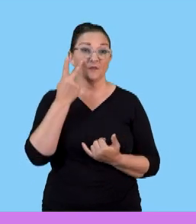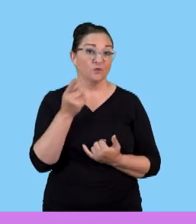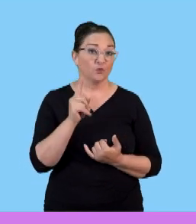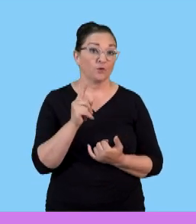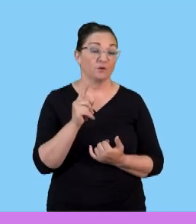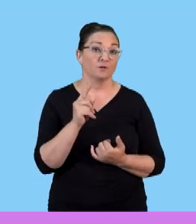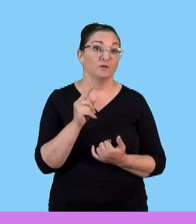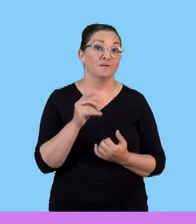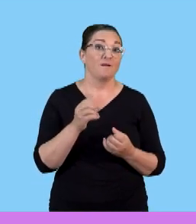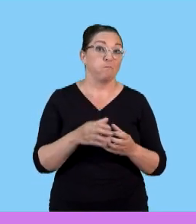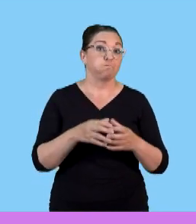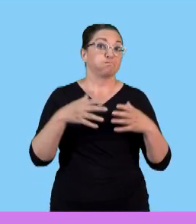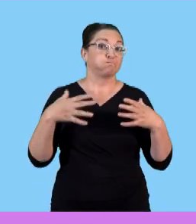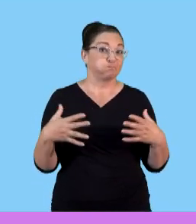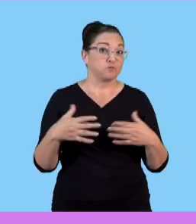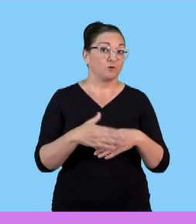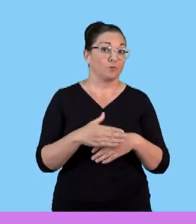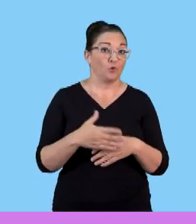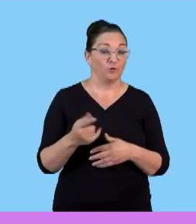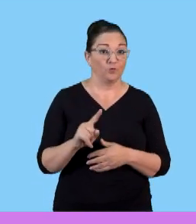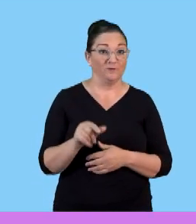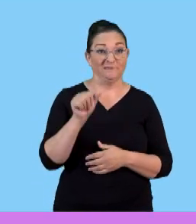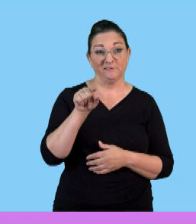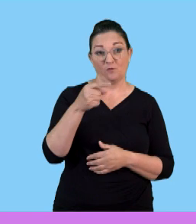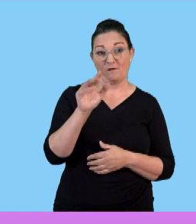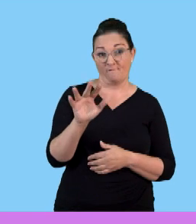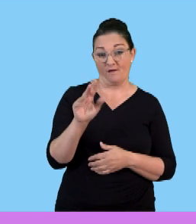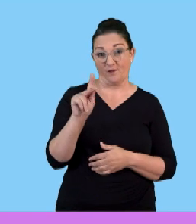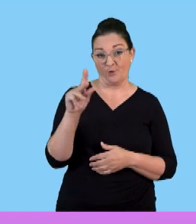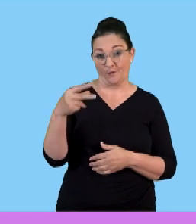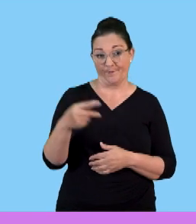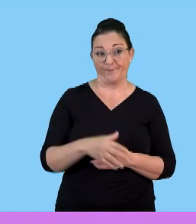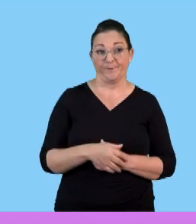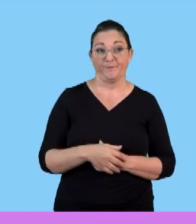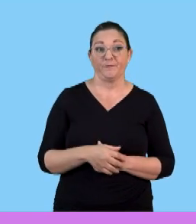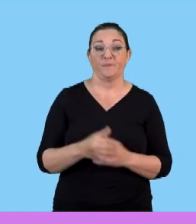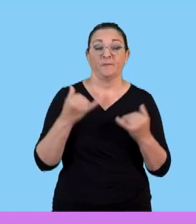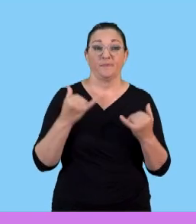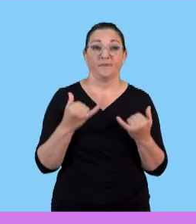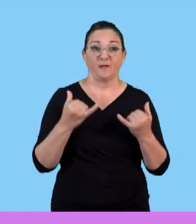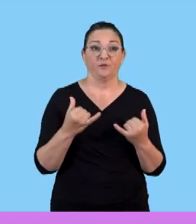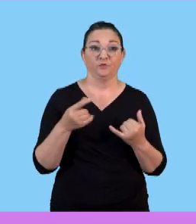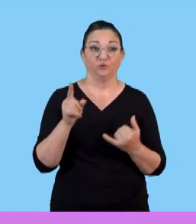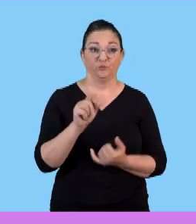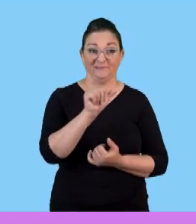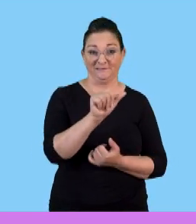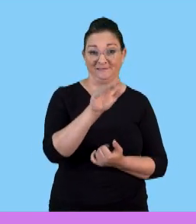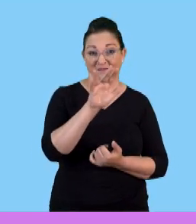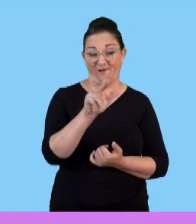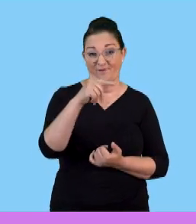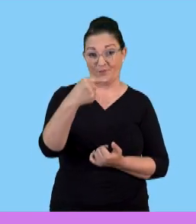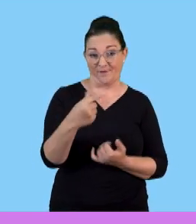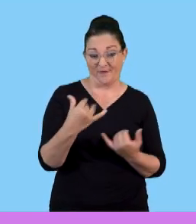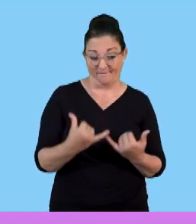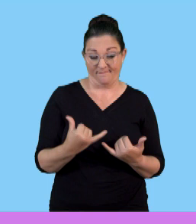right. Now let's look at what will happen if he gain, right, 6.5 kilograms. So therefore, currently,